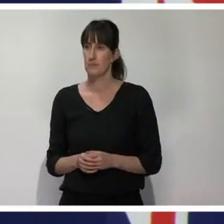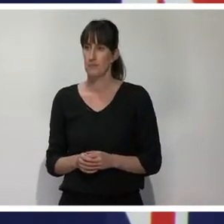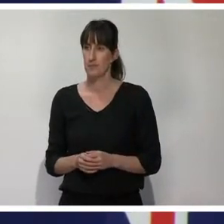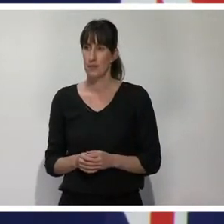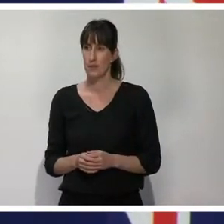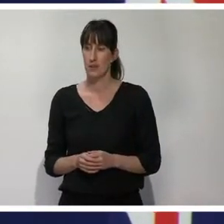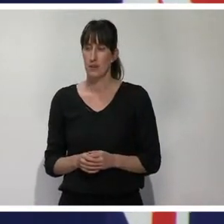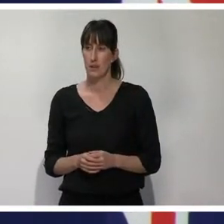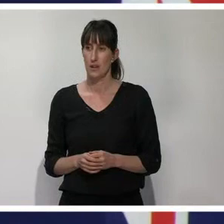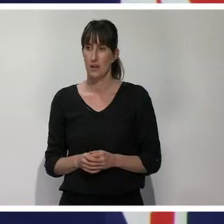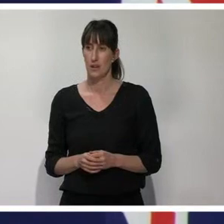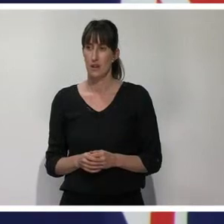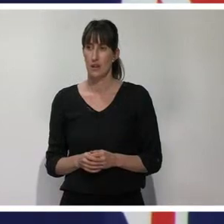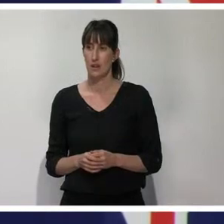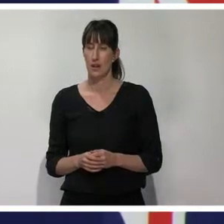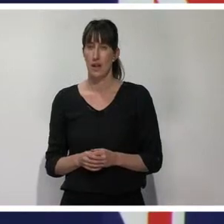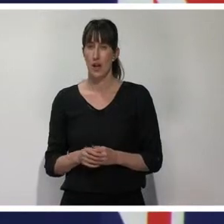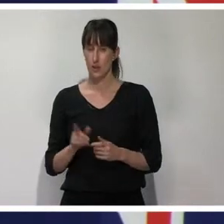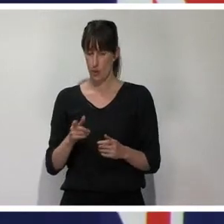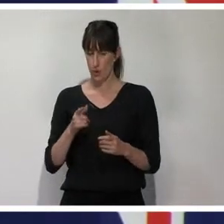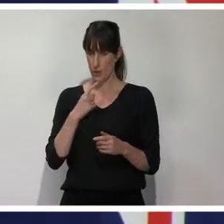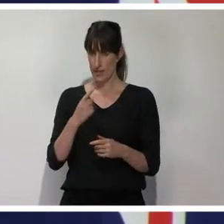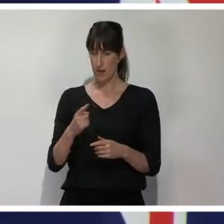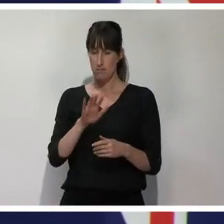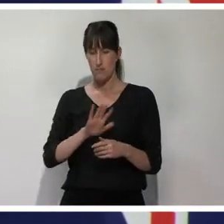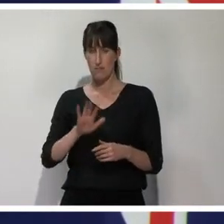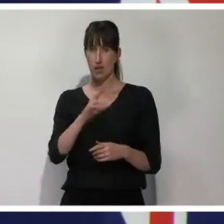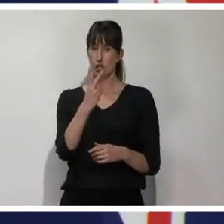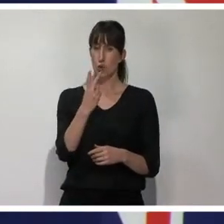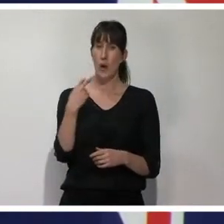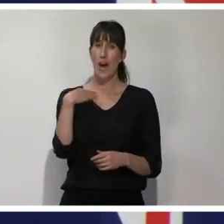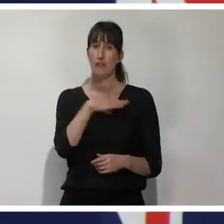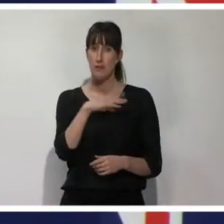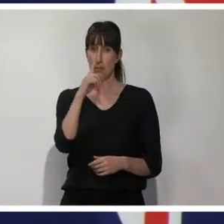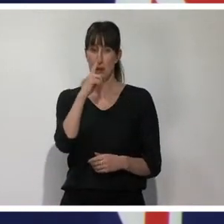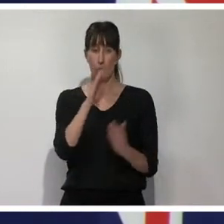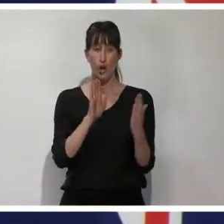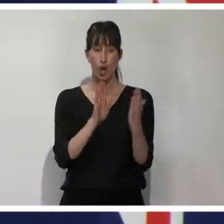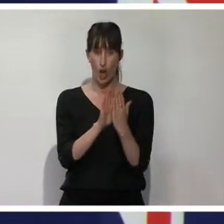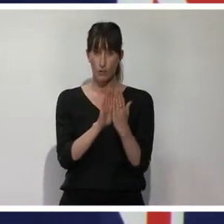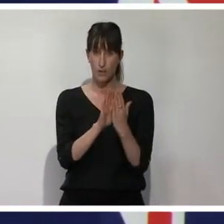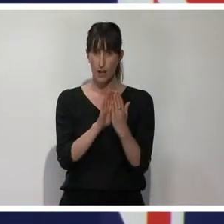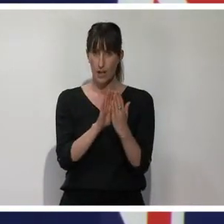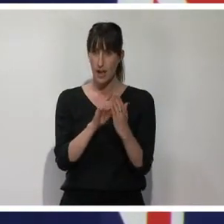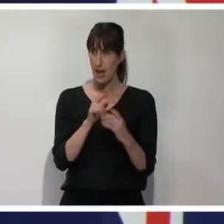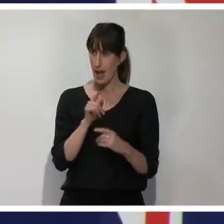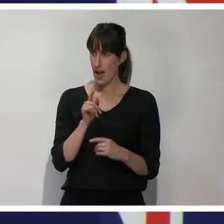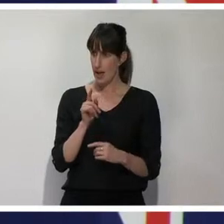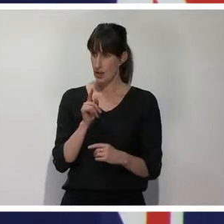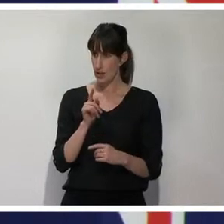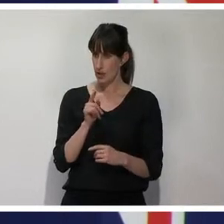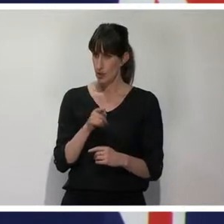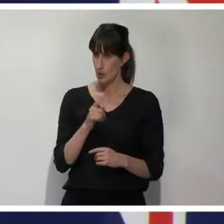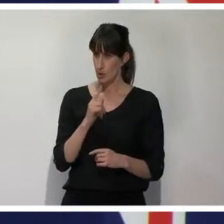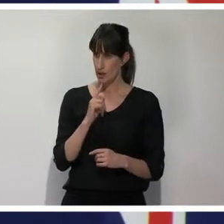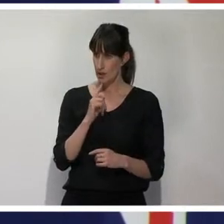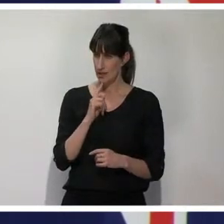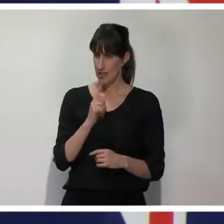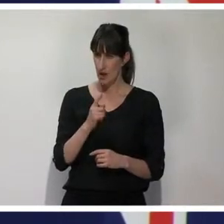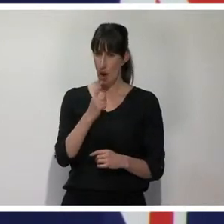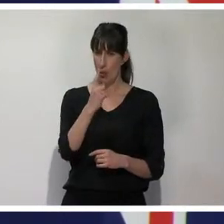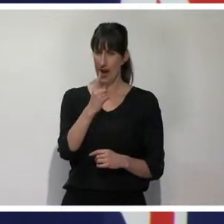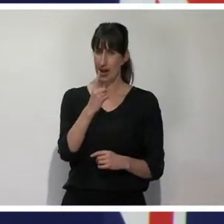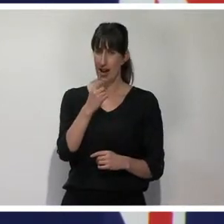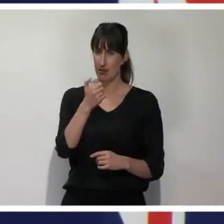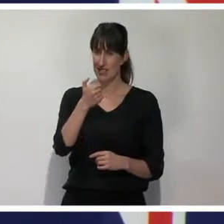got the numbers wrong, there's around 200 close contacts, and you've identified and made contact with about 160 of them. I've just been informed that actually that all have now